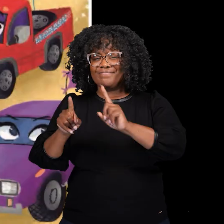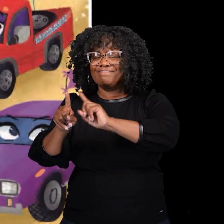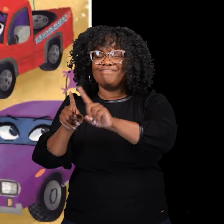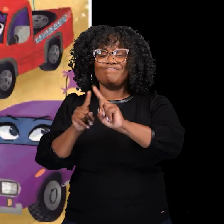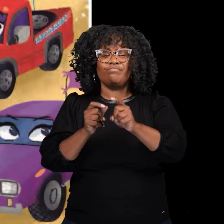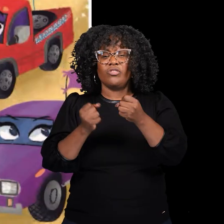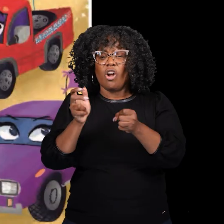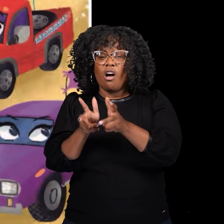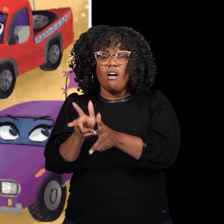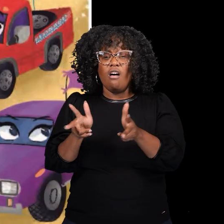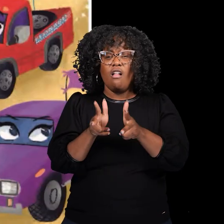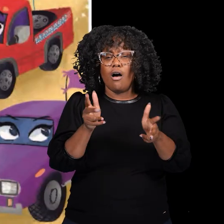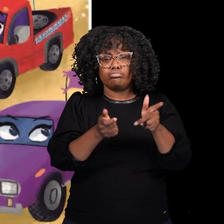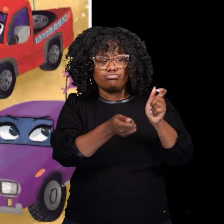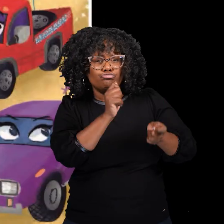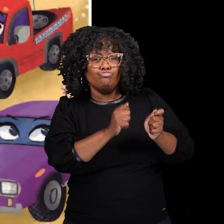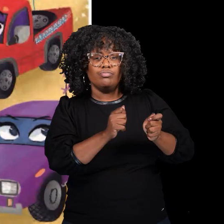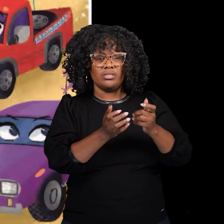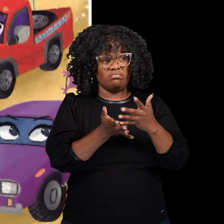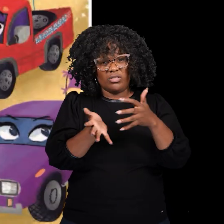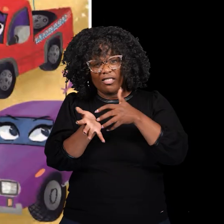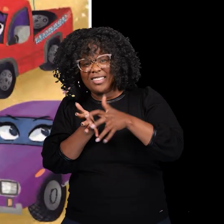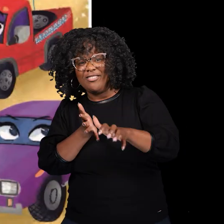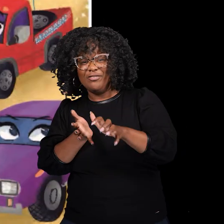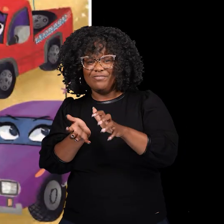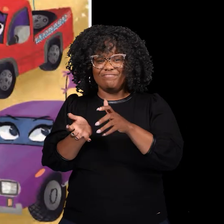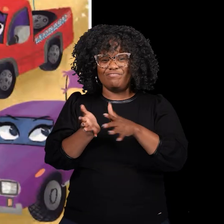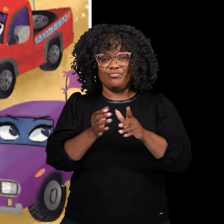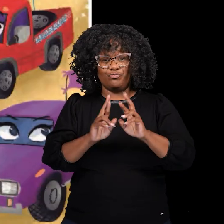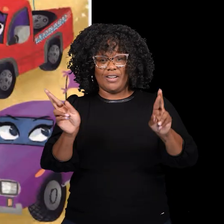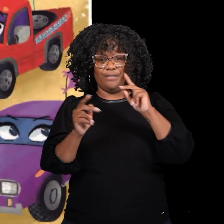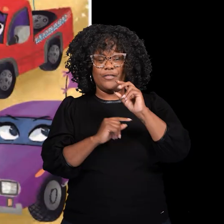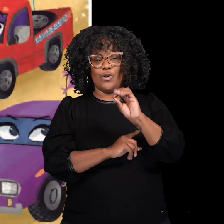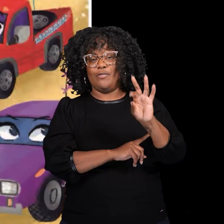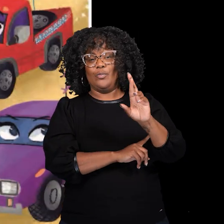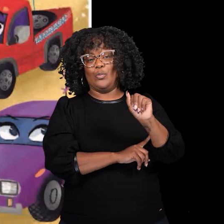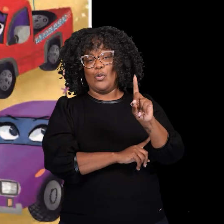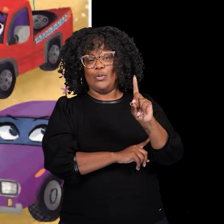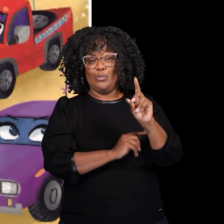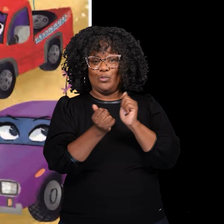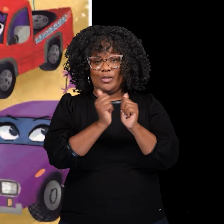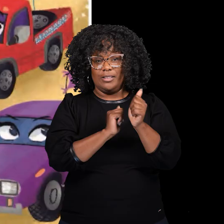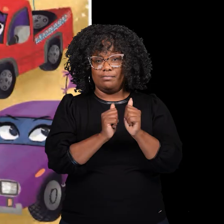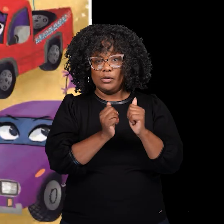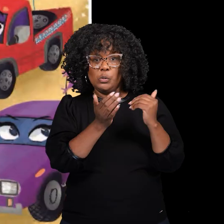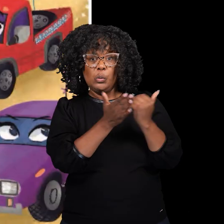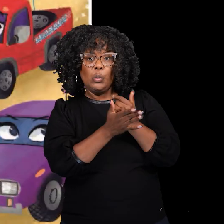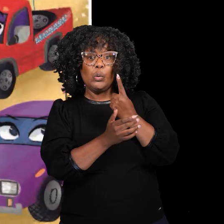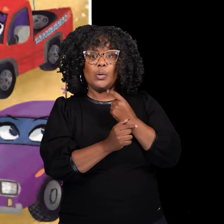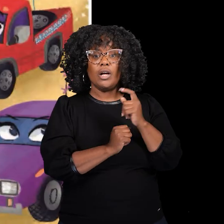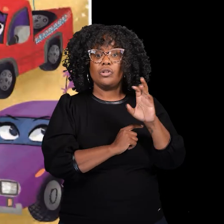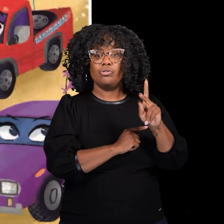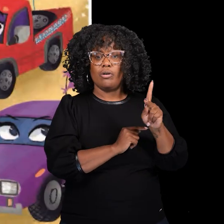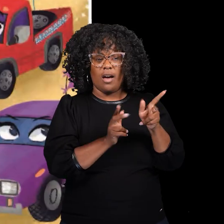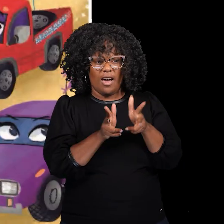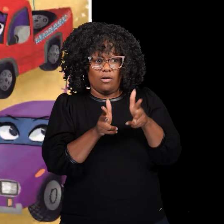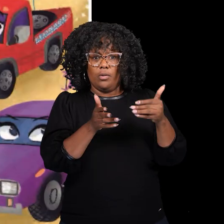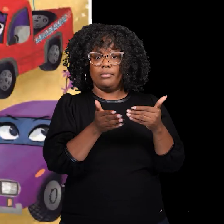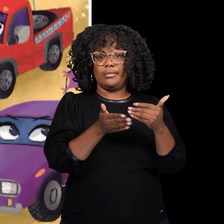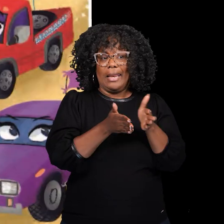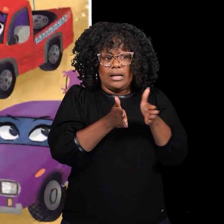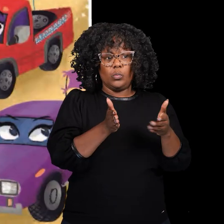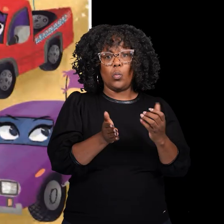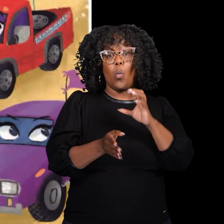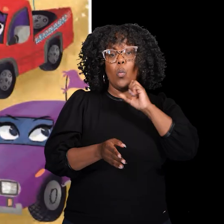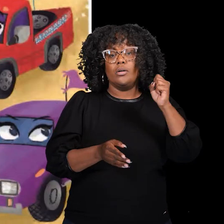are vehicles of different kinds that have been modified to be tough enough for the off-road rally. A newer red pickup truck is next to an